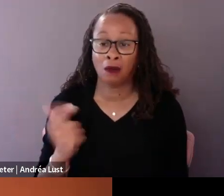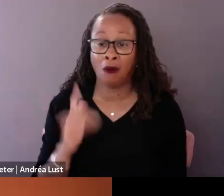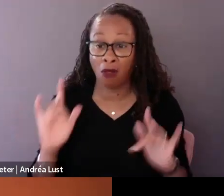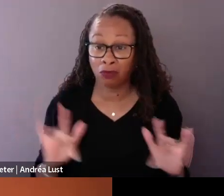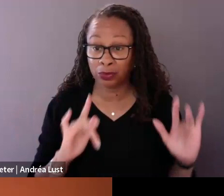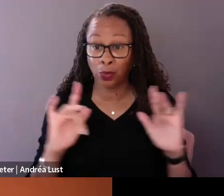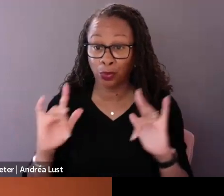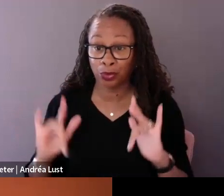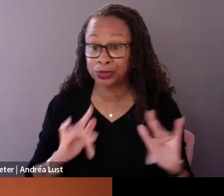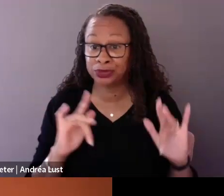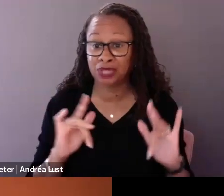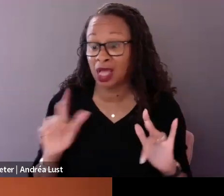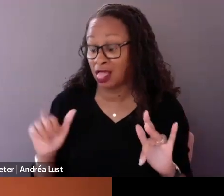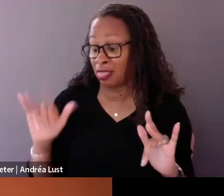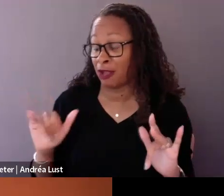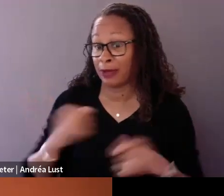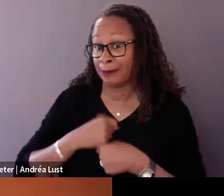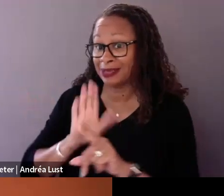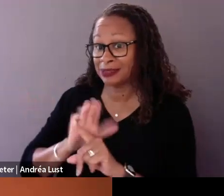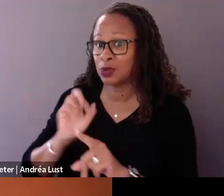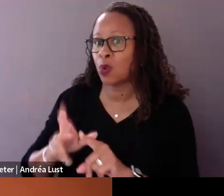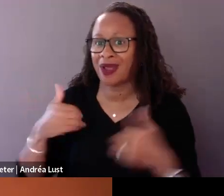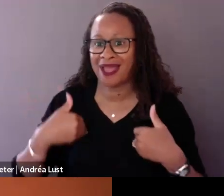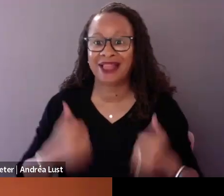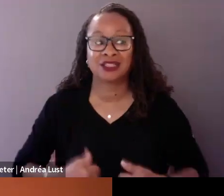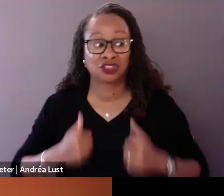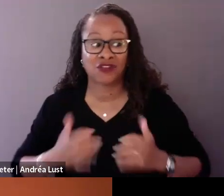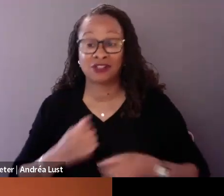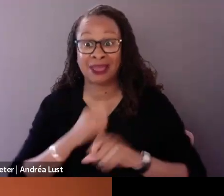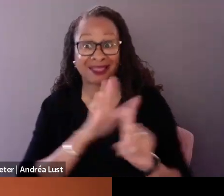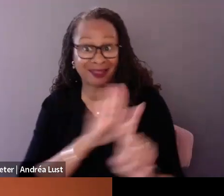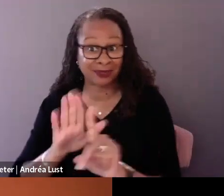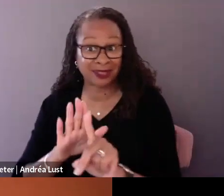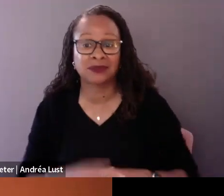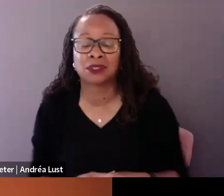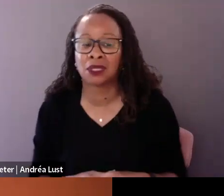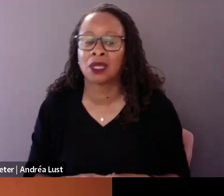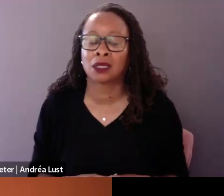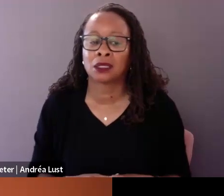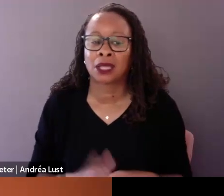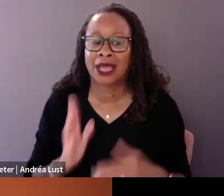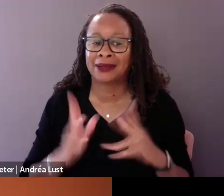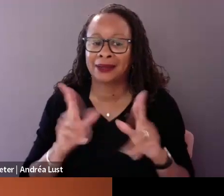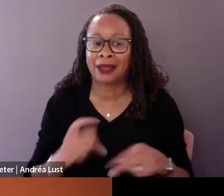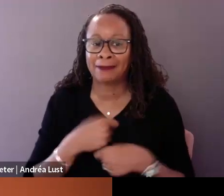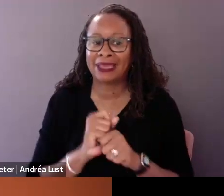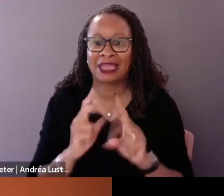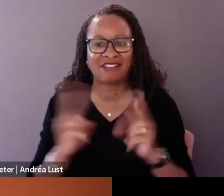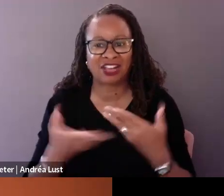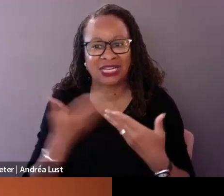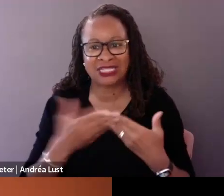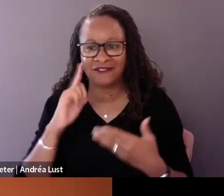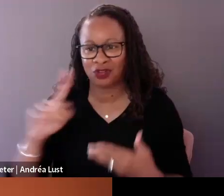Larry either made himself or had the survivors make ended up, you know, making it extremely easy for